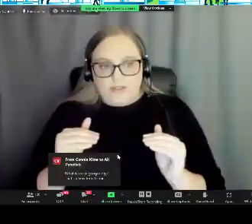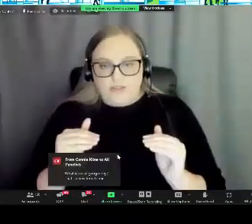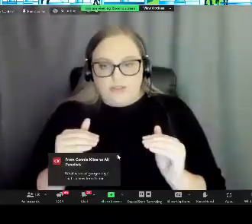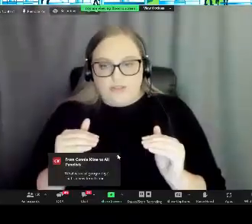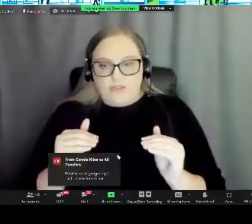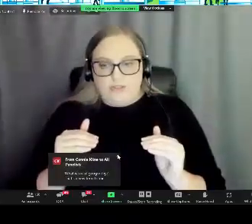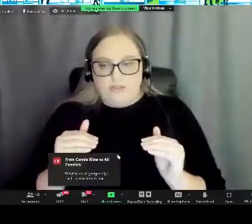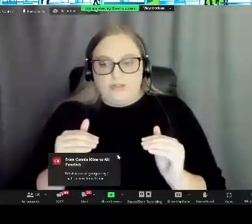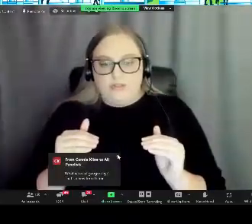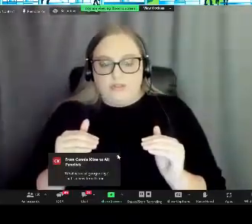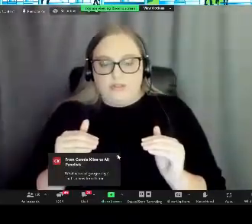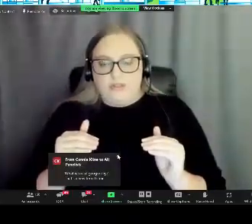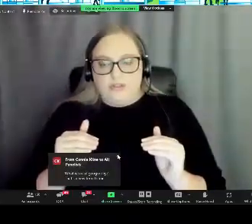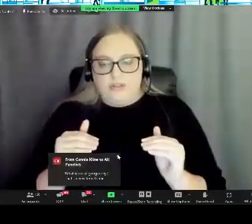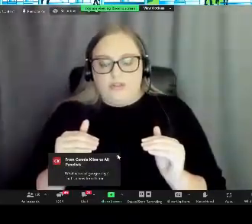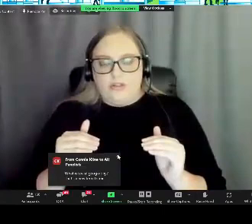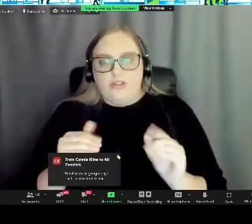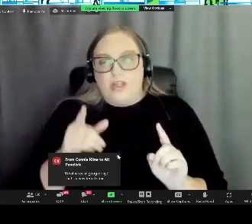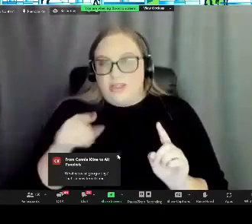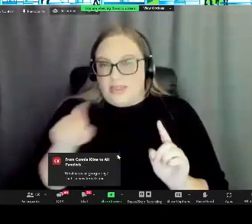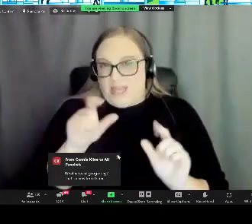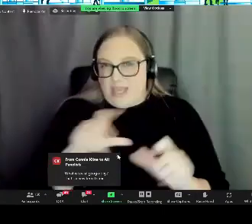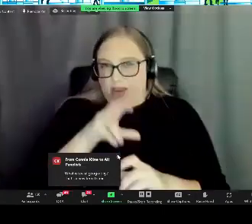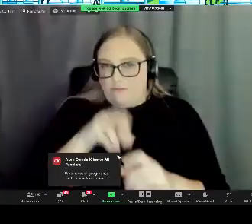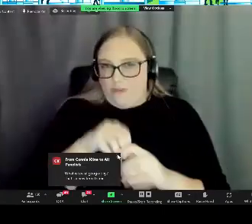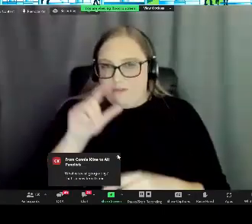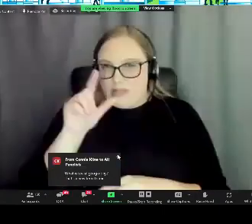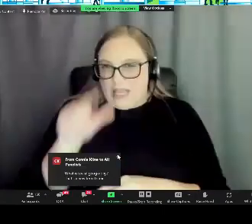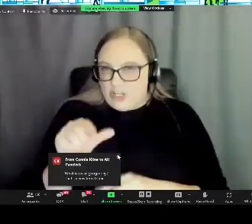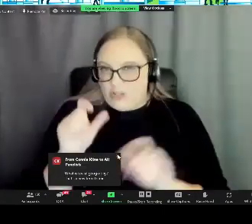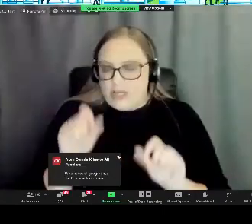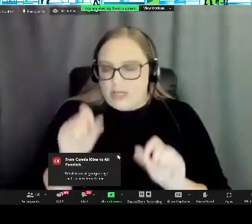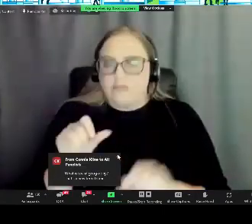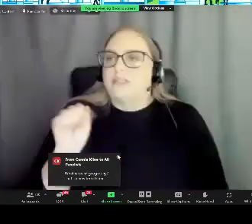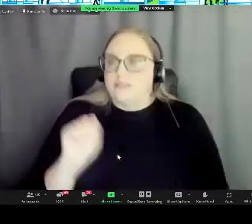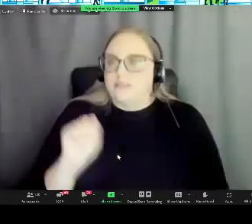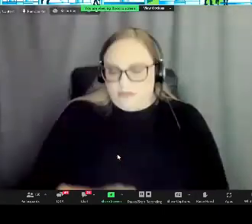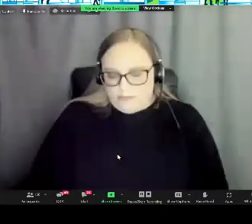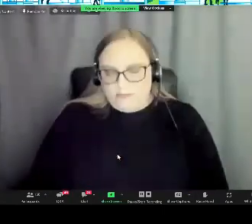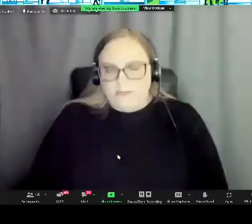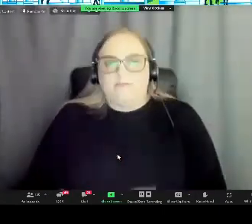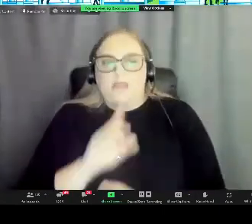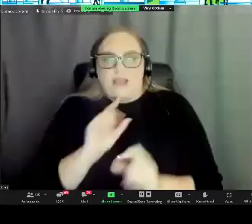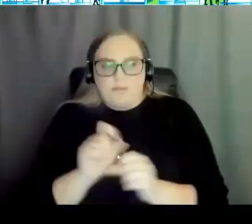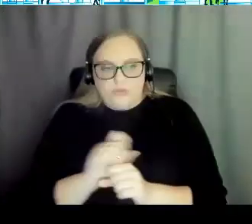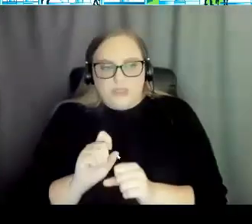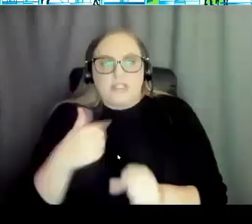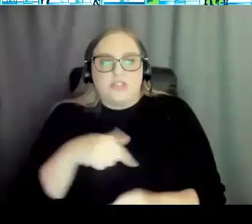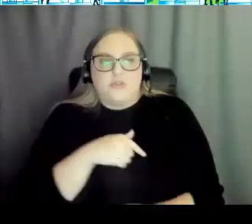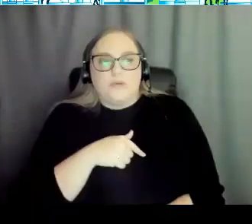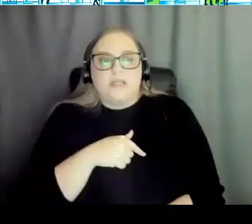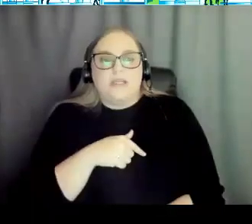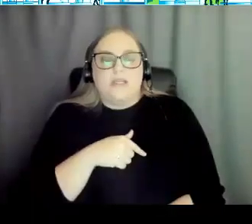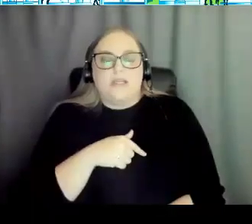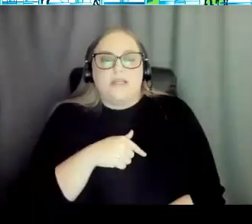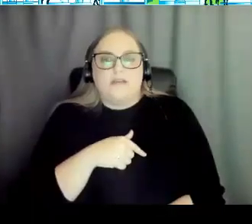process, can they become involved later? And the answer to that is absolutely. So we're spending these coming